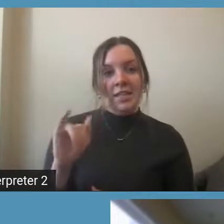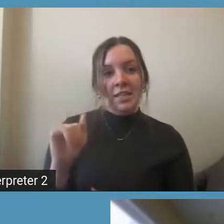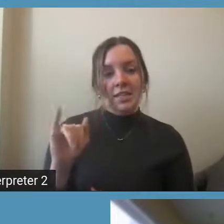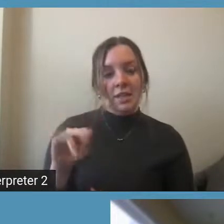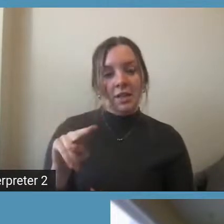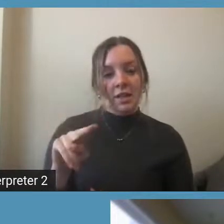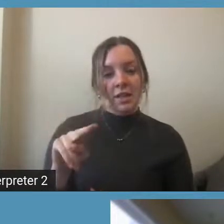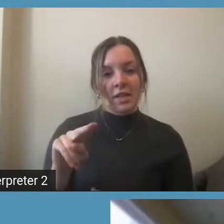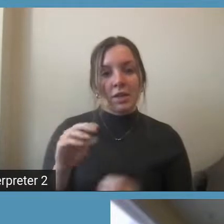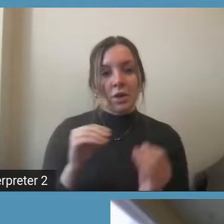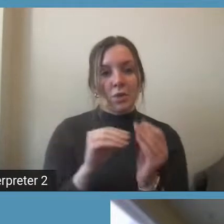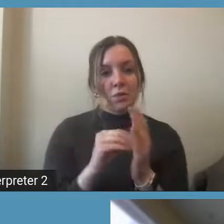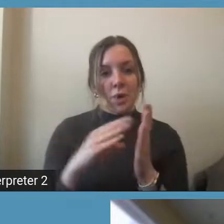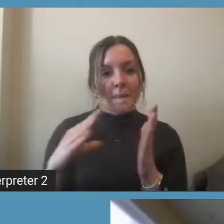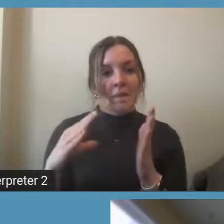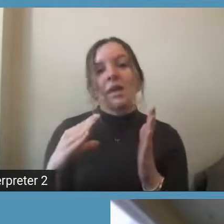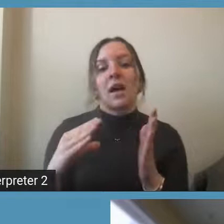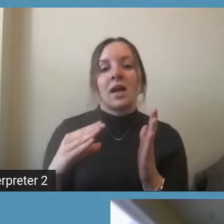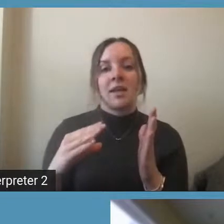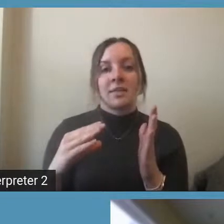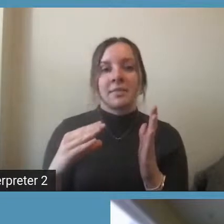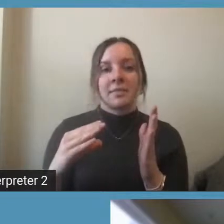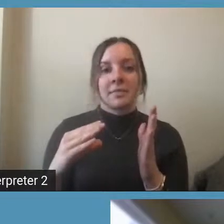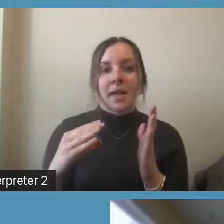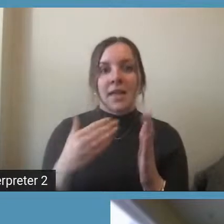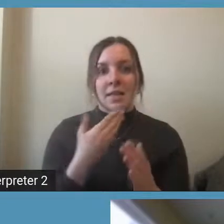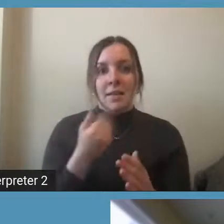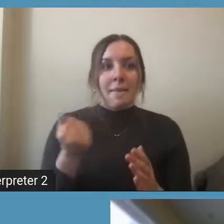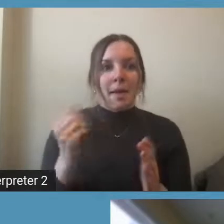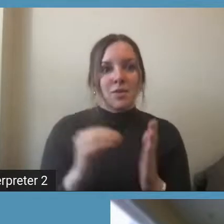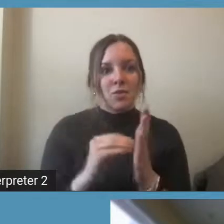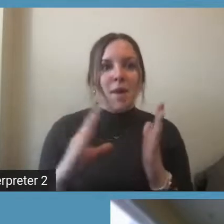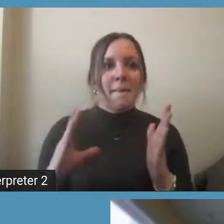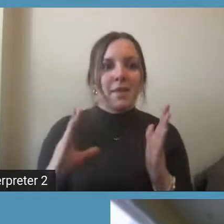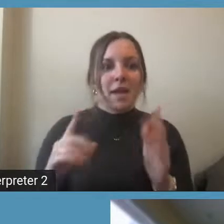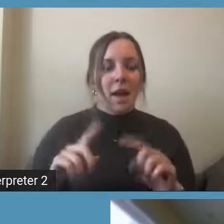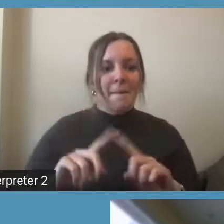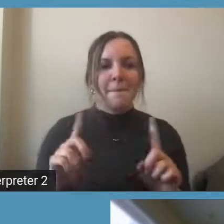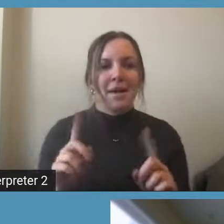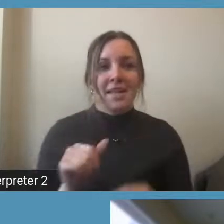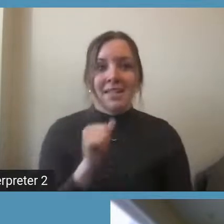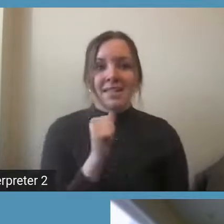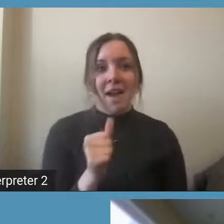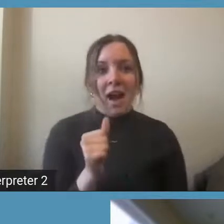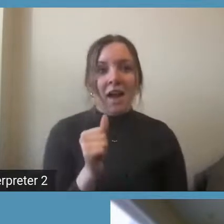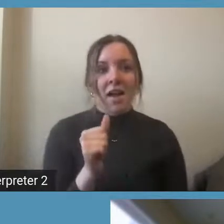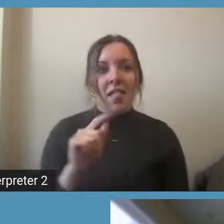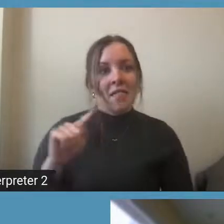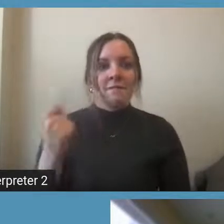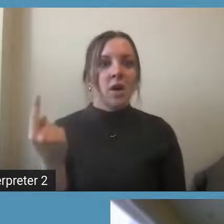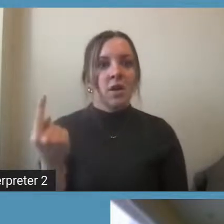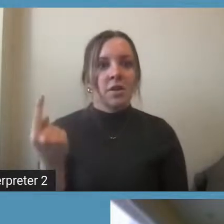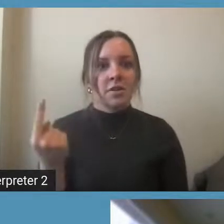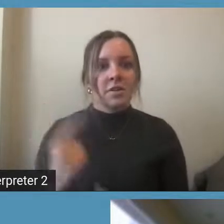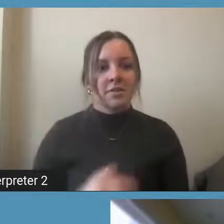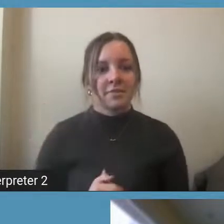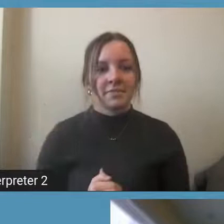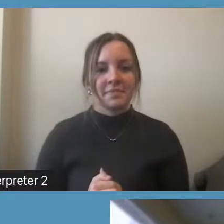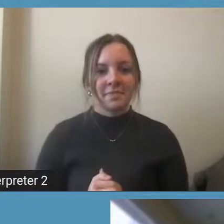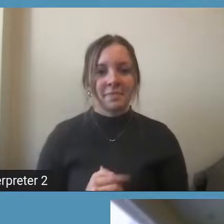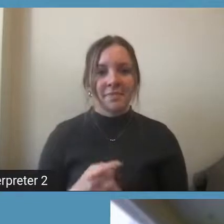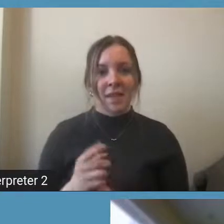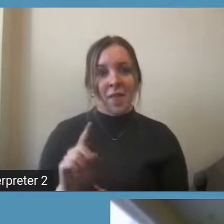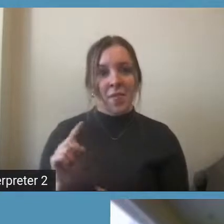but it's worth nowhere near and never will be what the original was, because the original is 3,000 years old and was